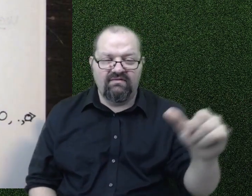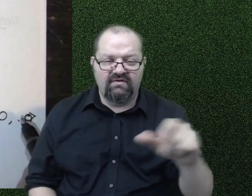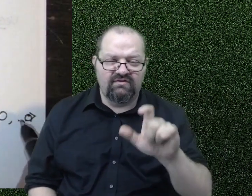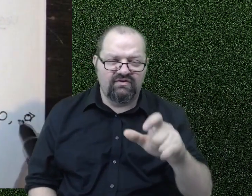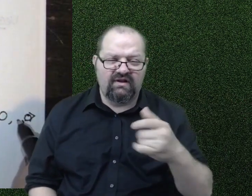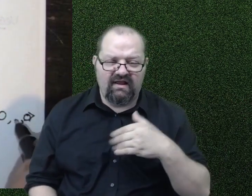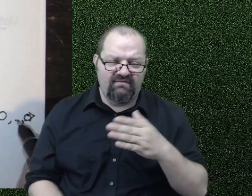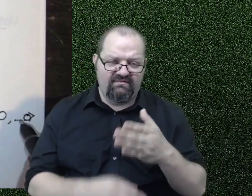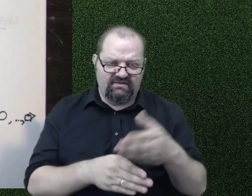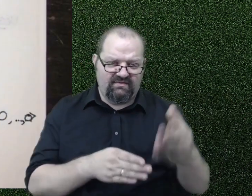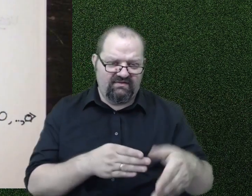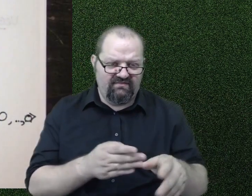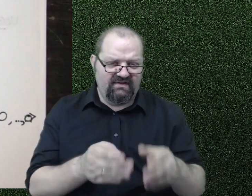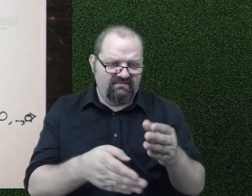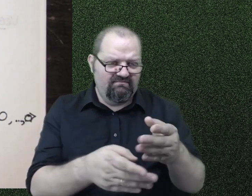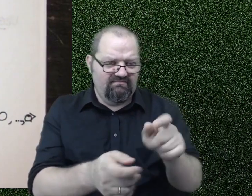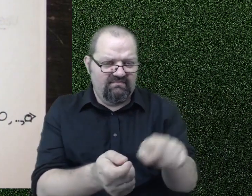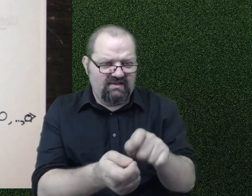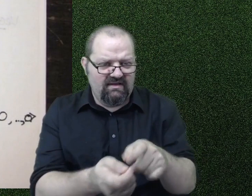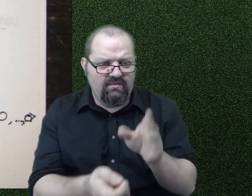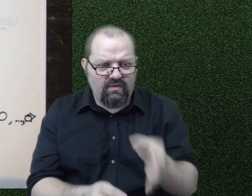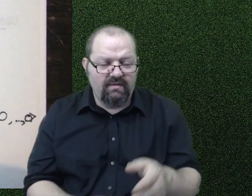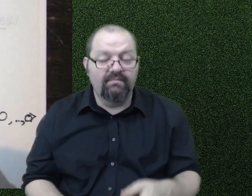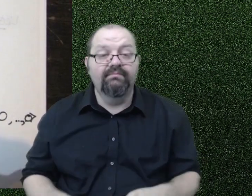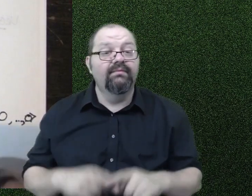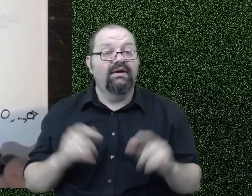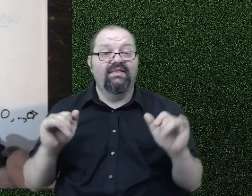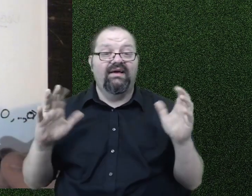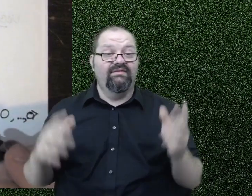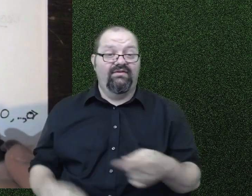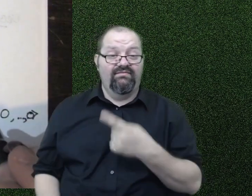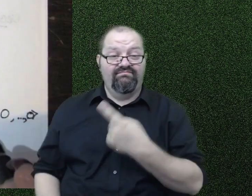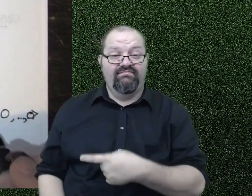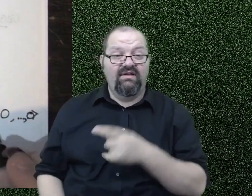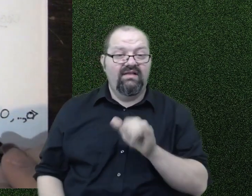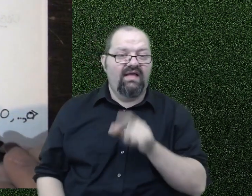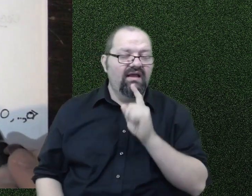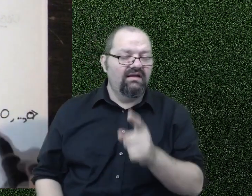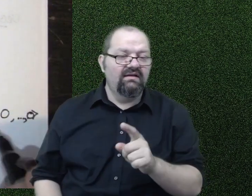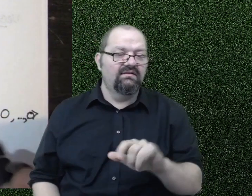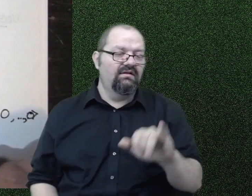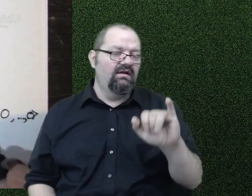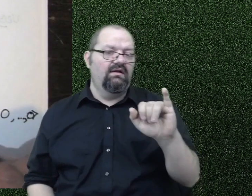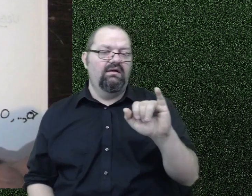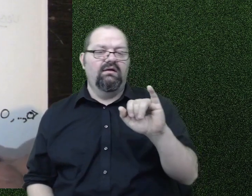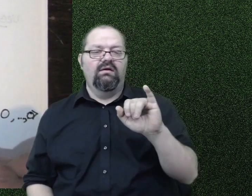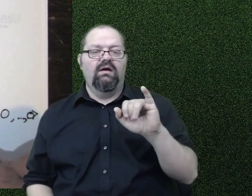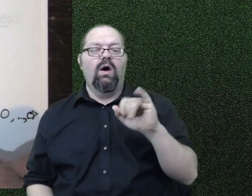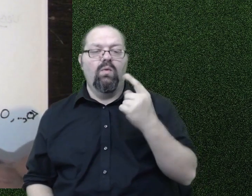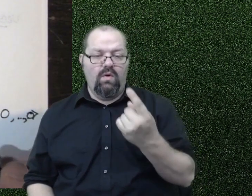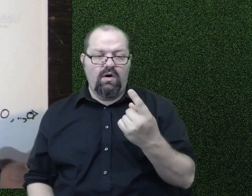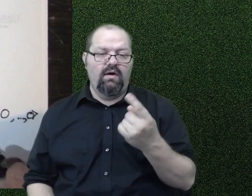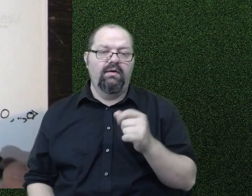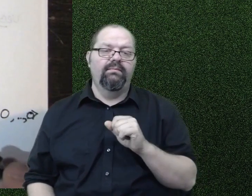the end. That's it. This is a